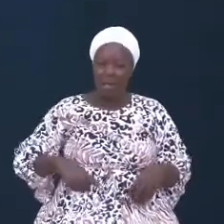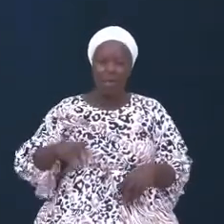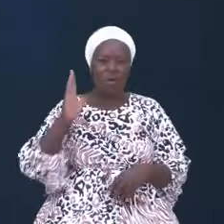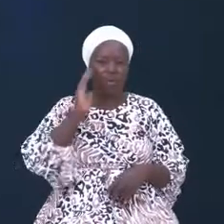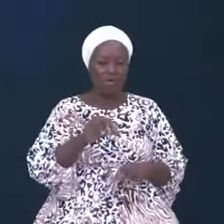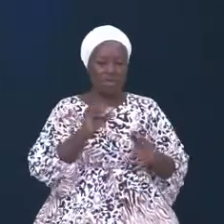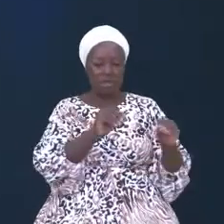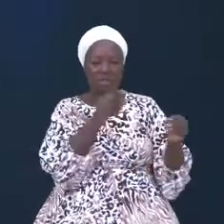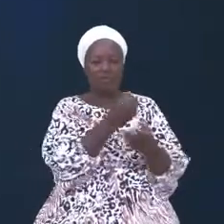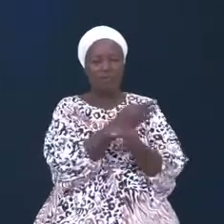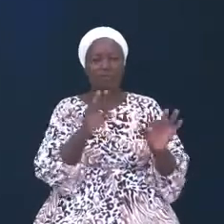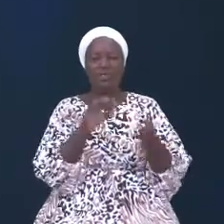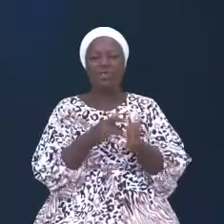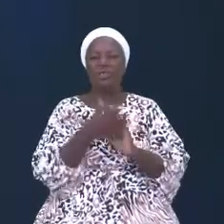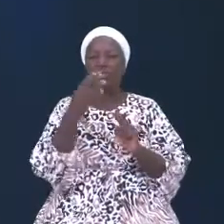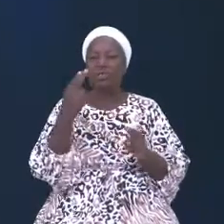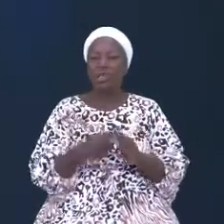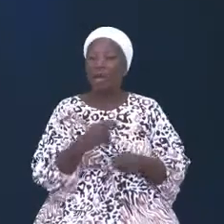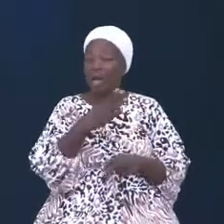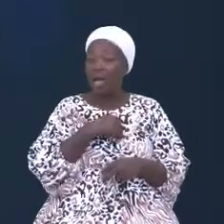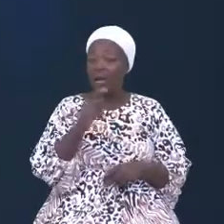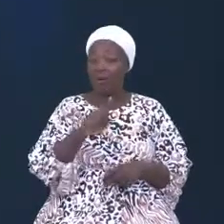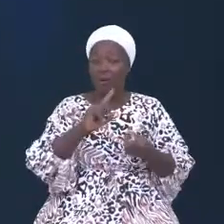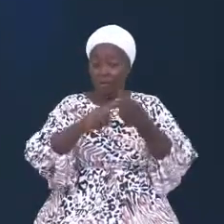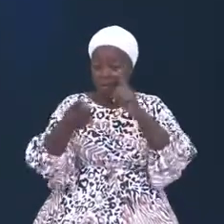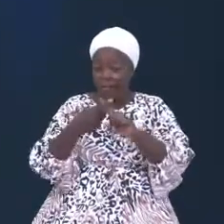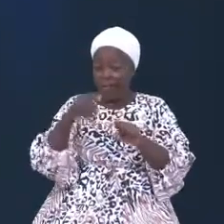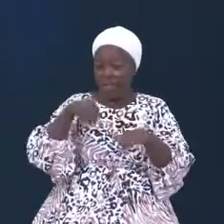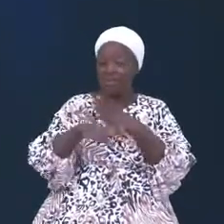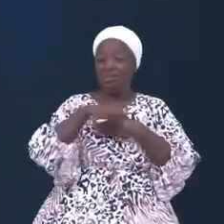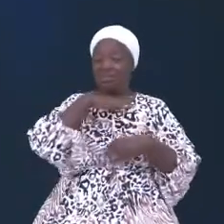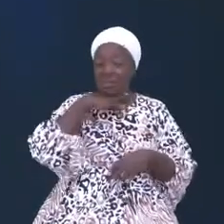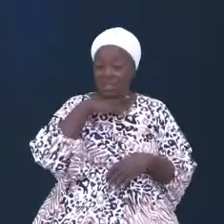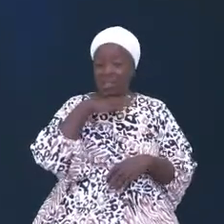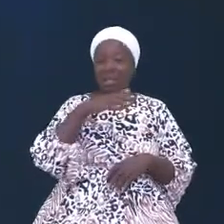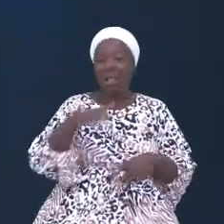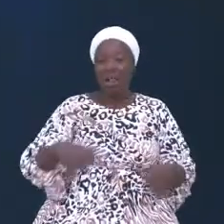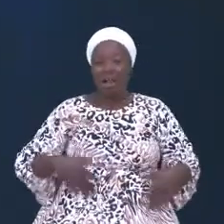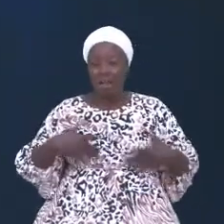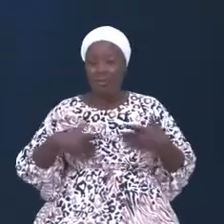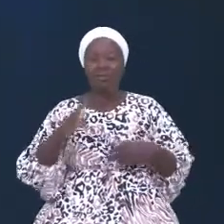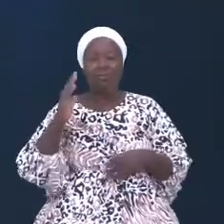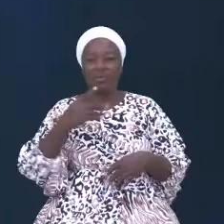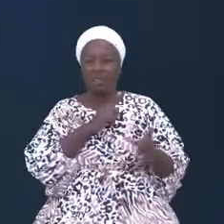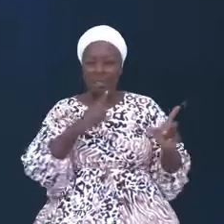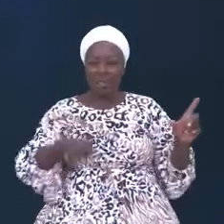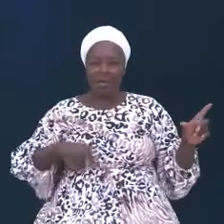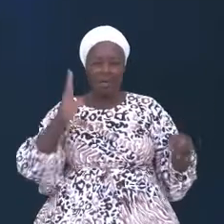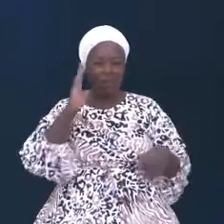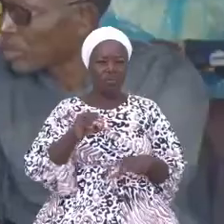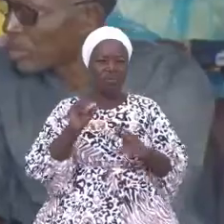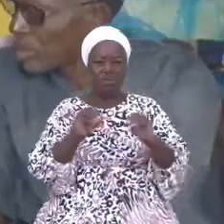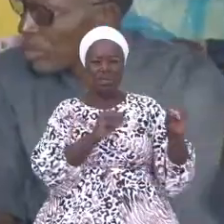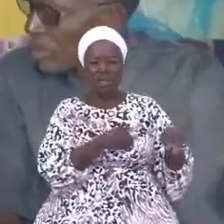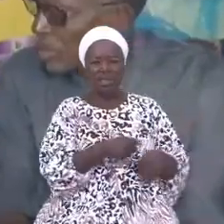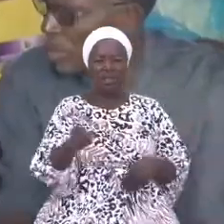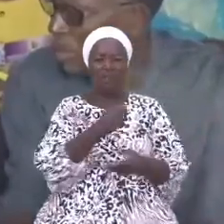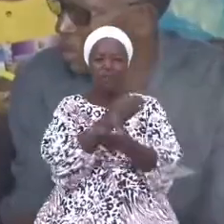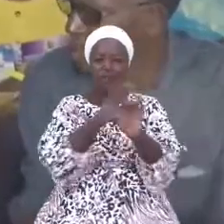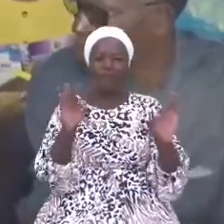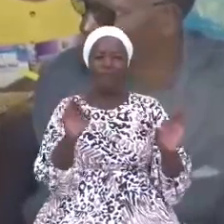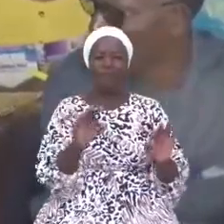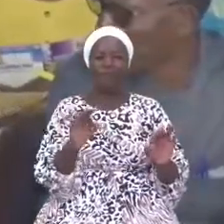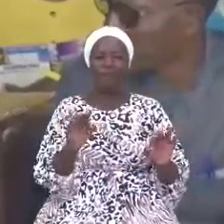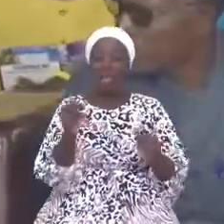you free. And your companions in filthiness, the Lord will set them free.